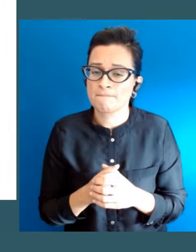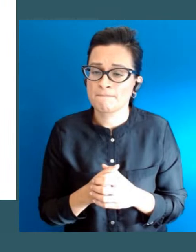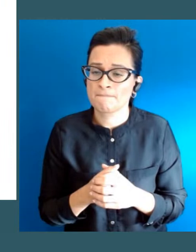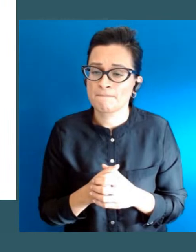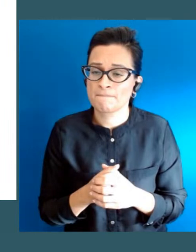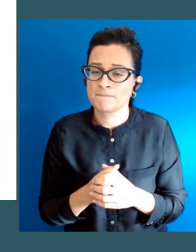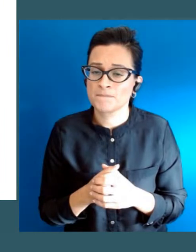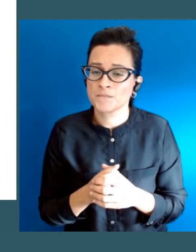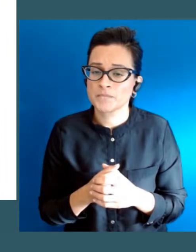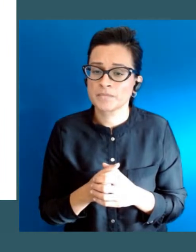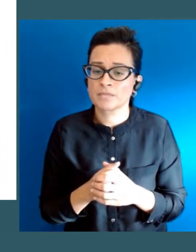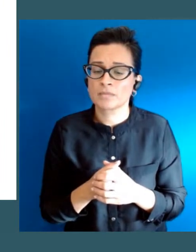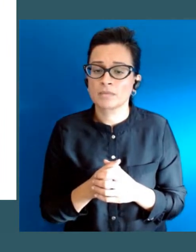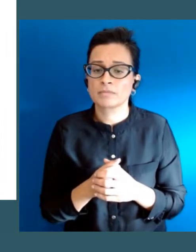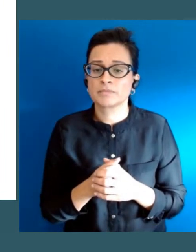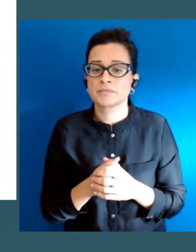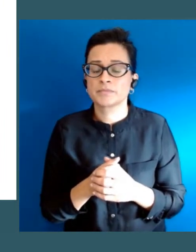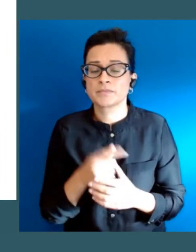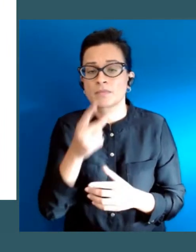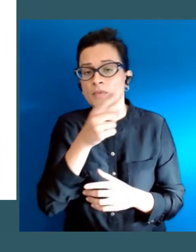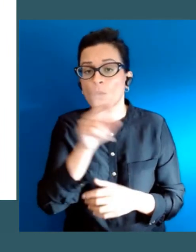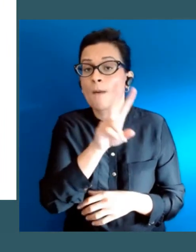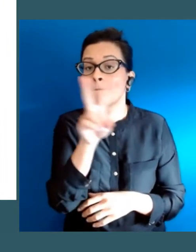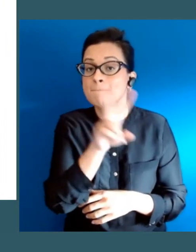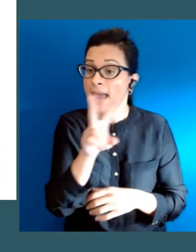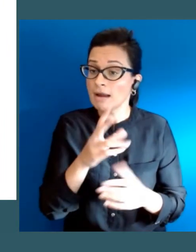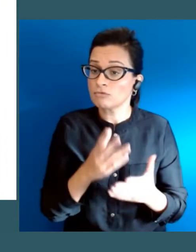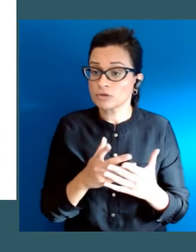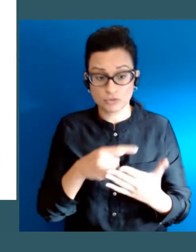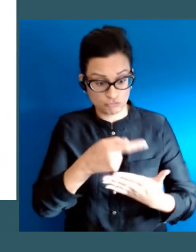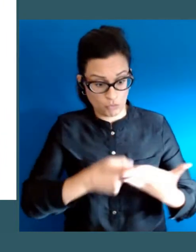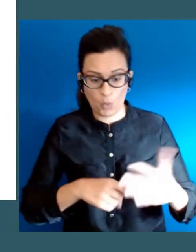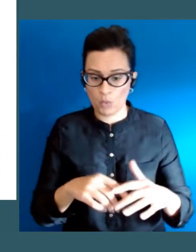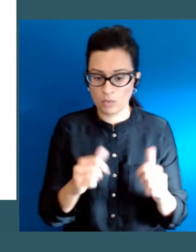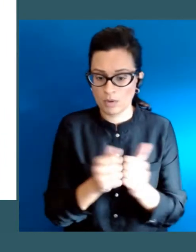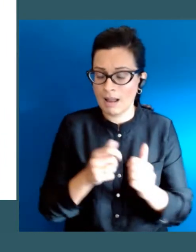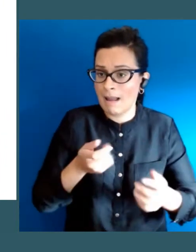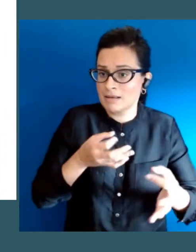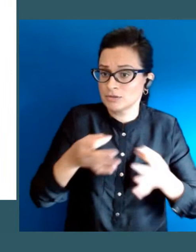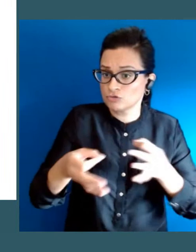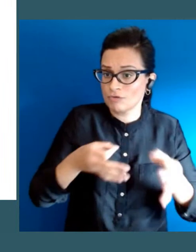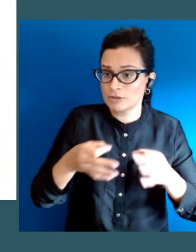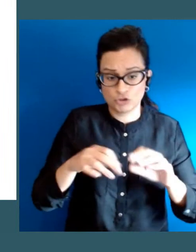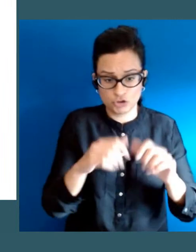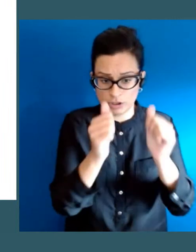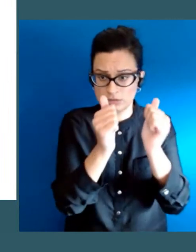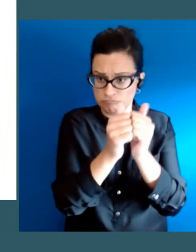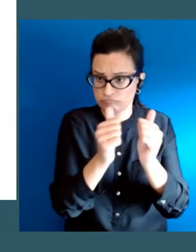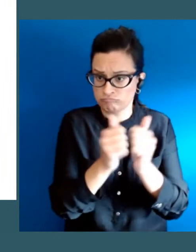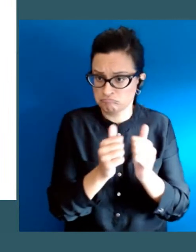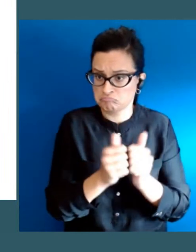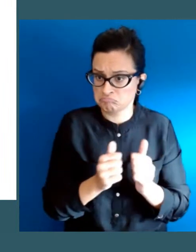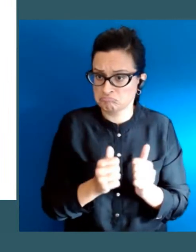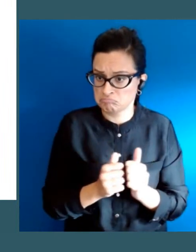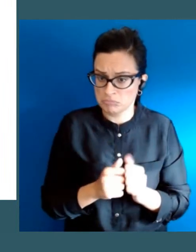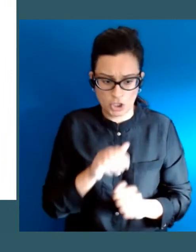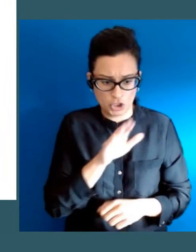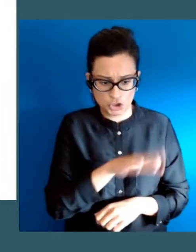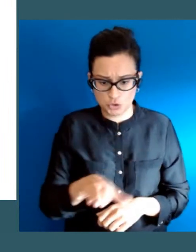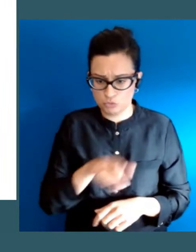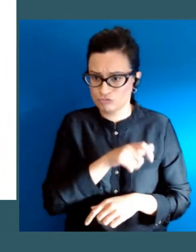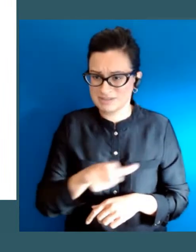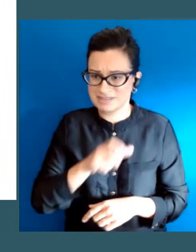compliance and implementation of these management strategies, the children were still experiencing